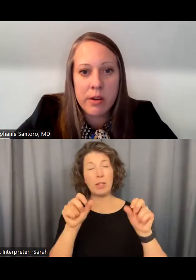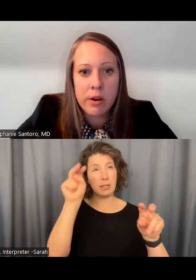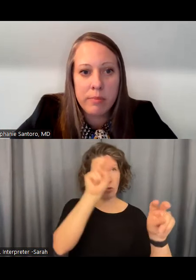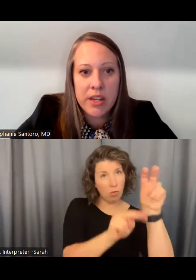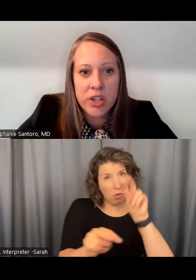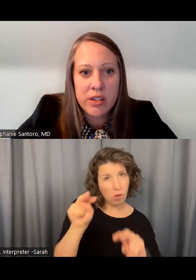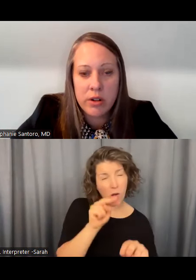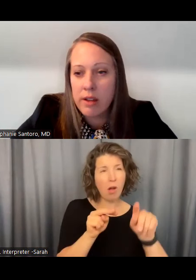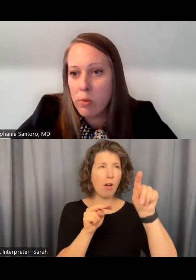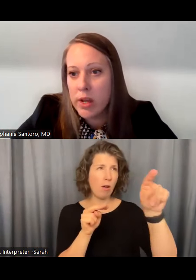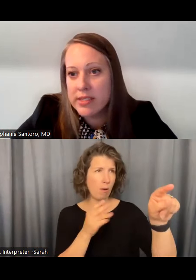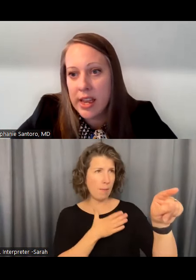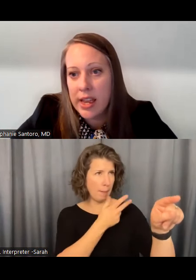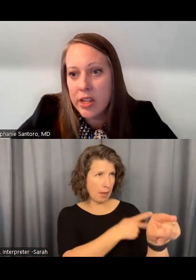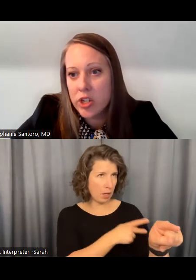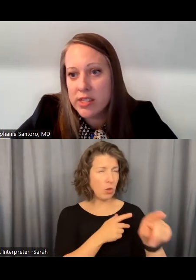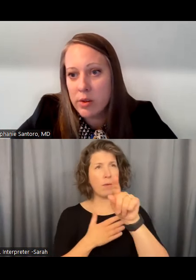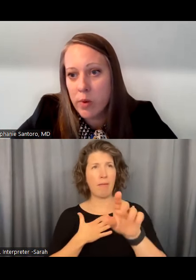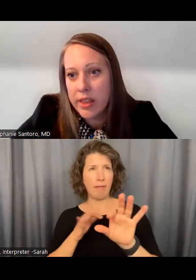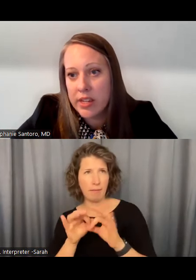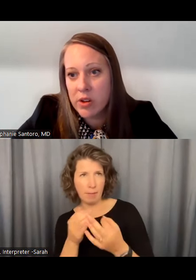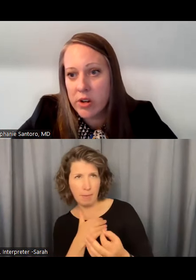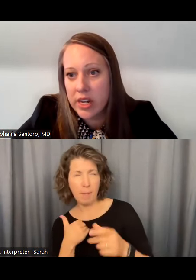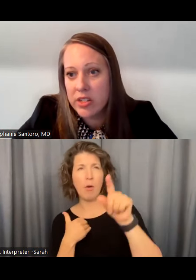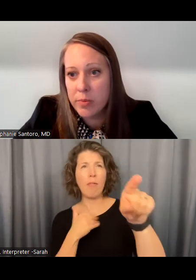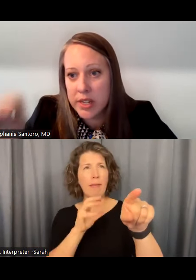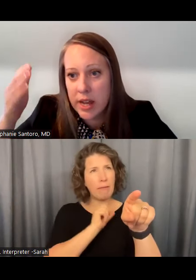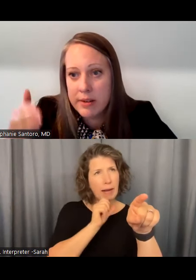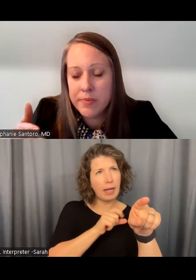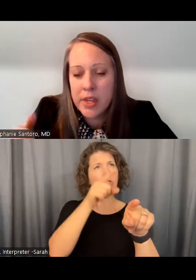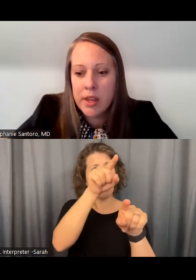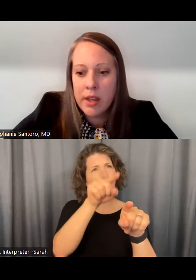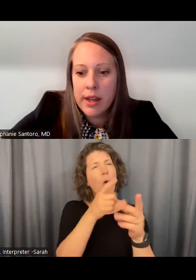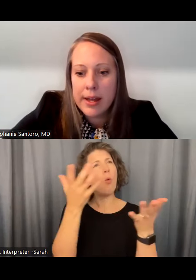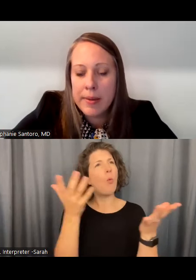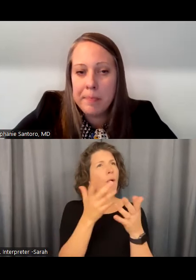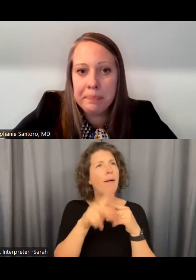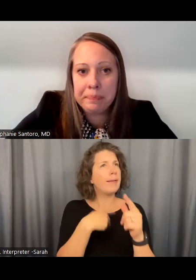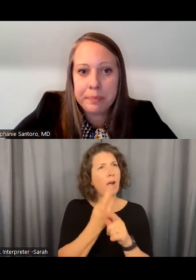by your patient or loved one's age and see what things are needed to be done.